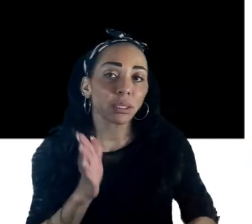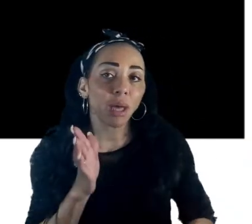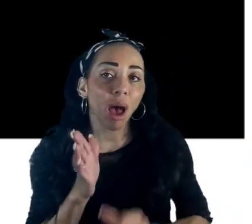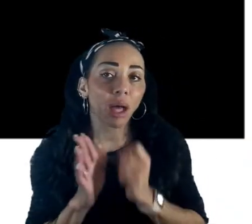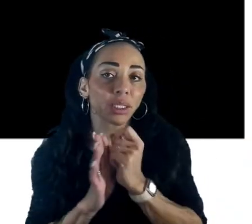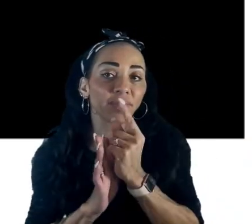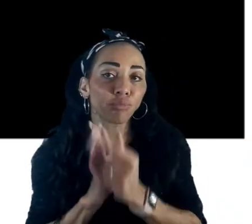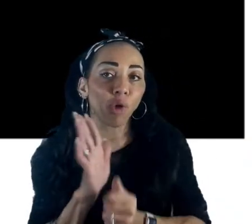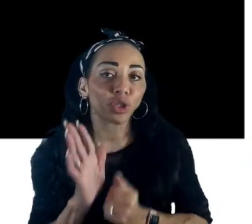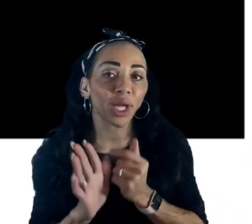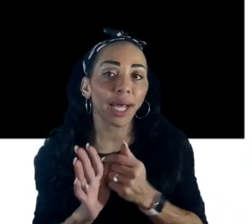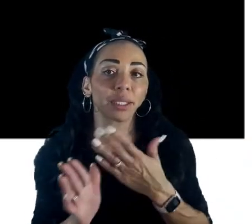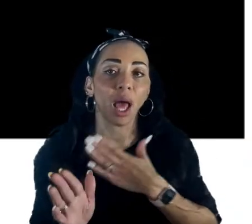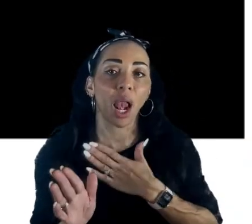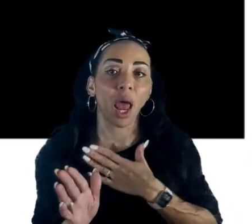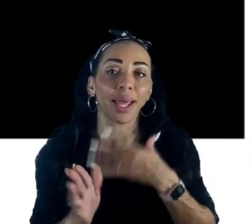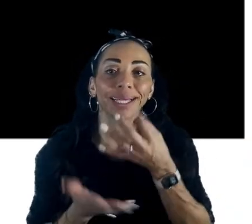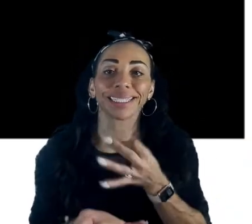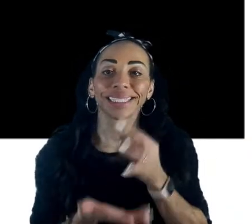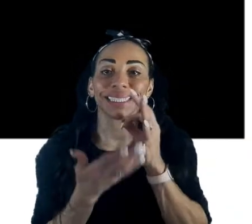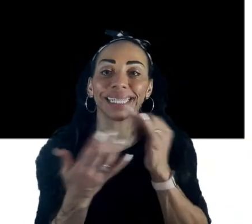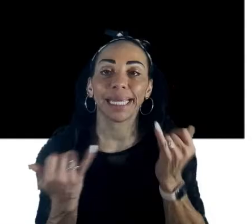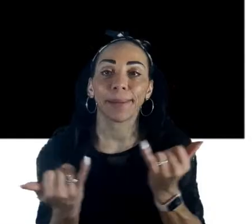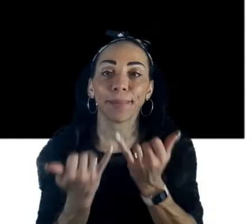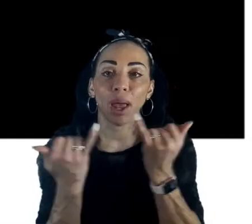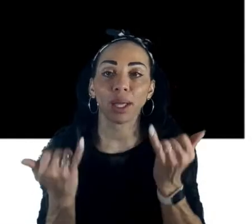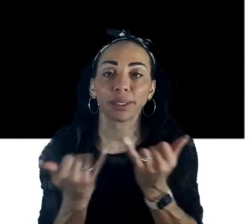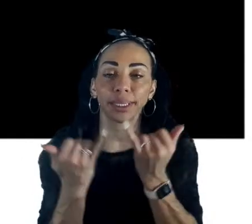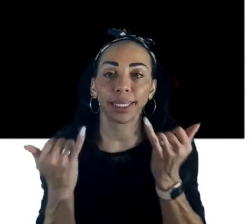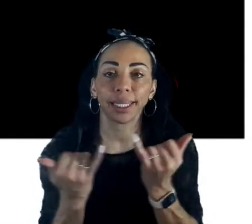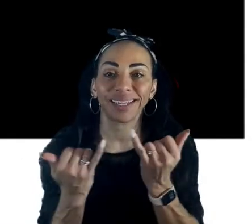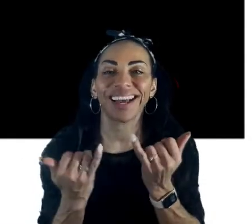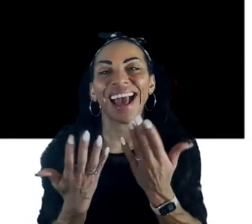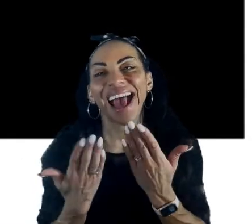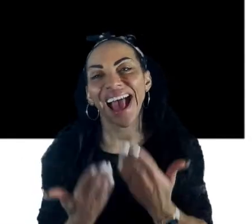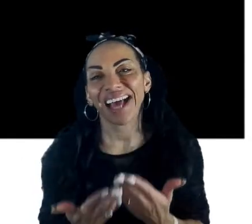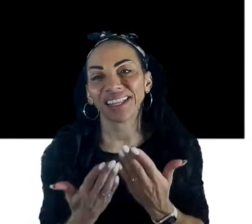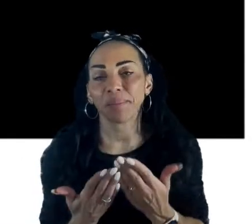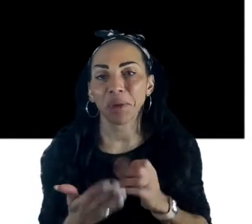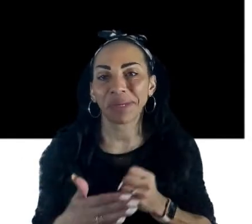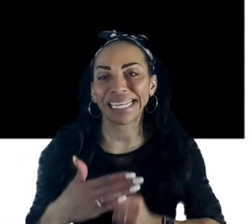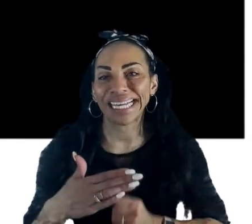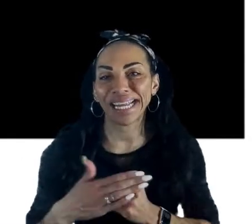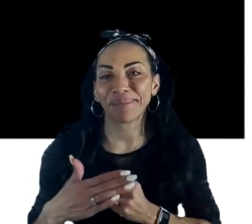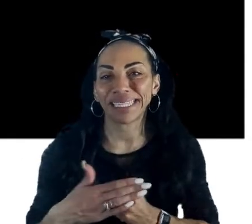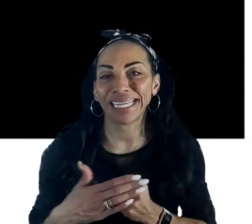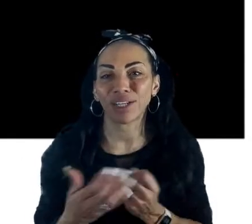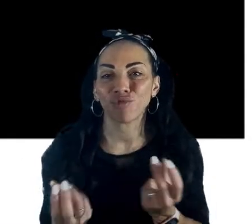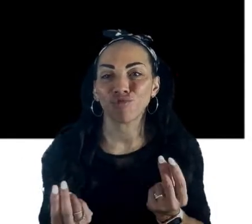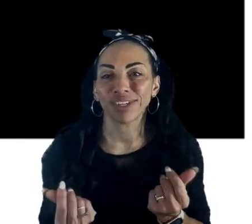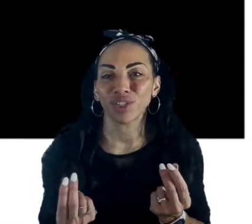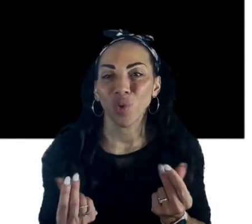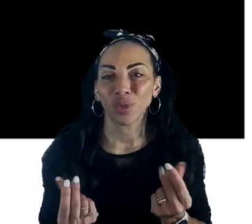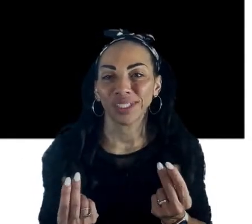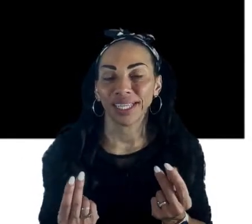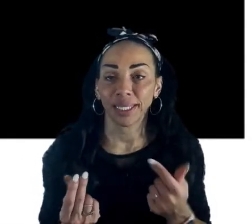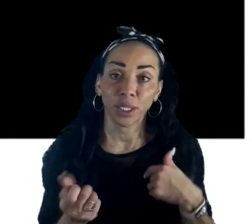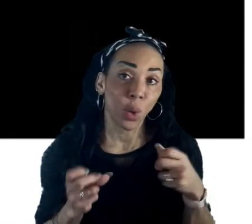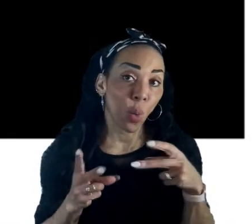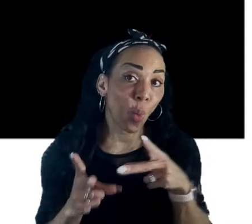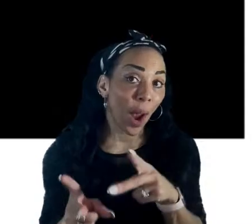party. At the moment, there's sort of very limited resources, so I felt like the way to do that was